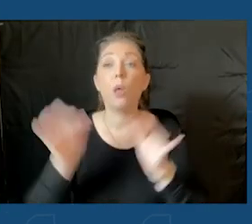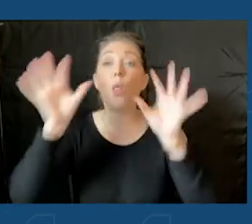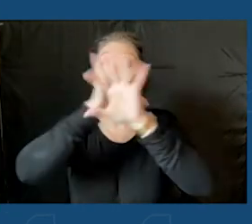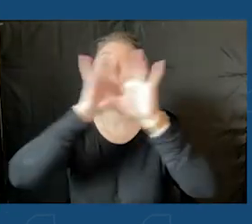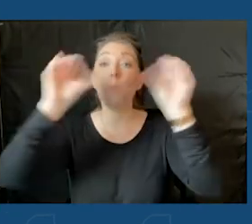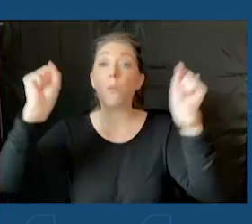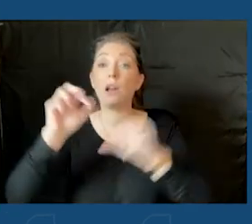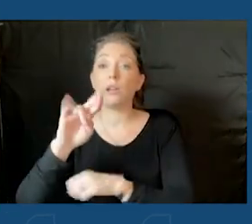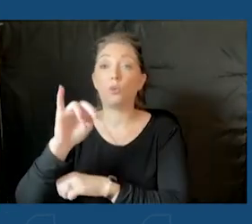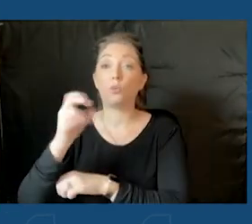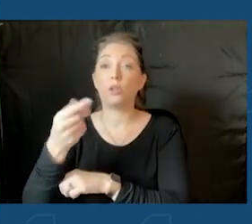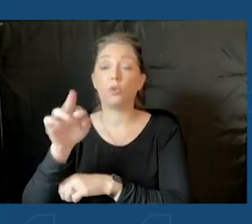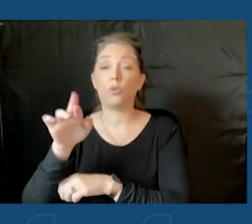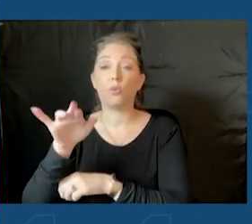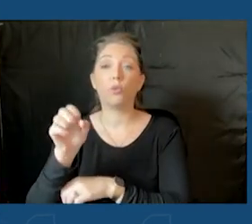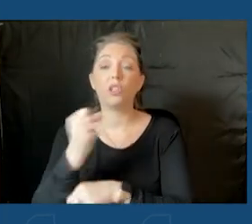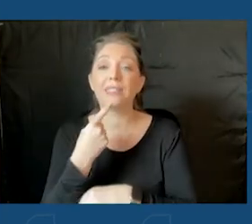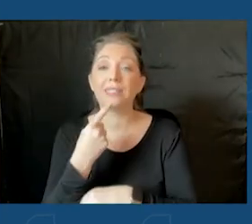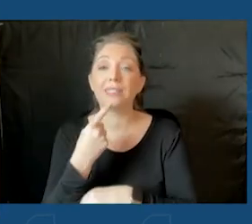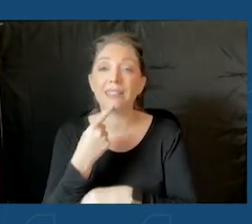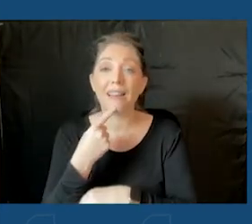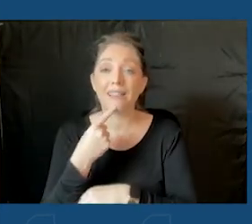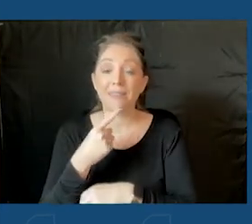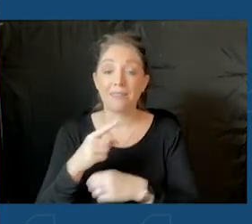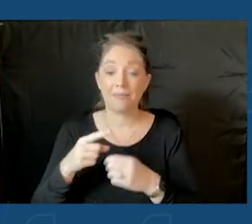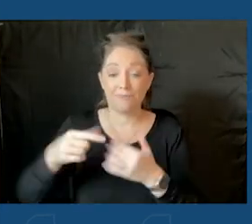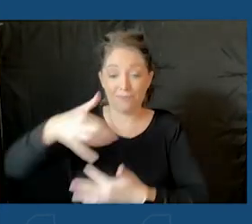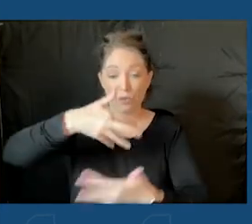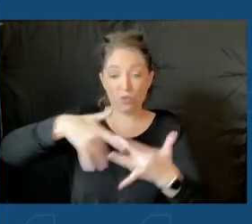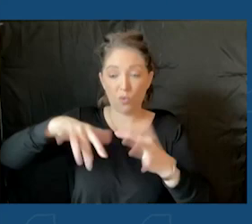the social strife that we have